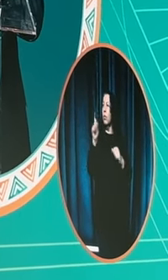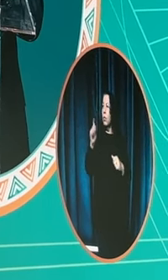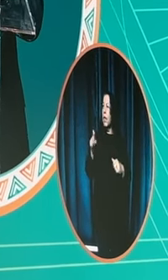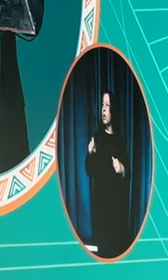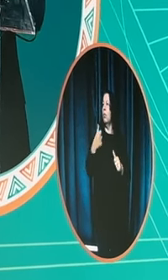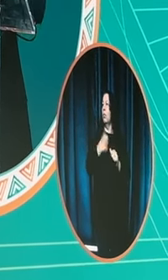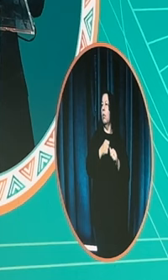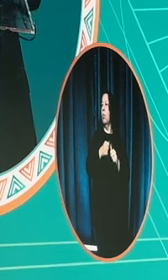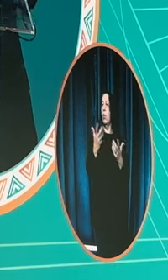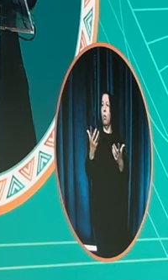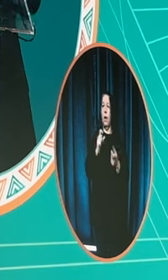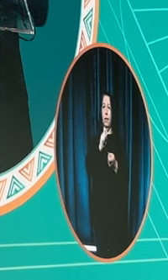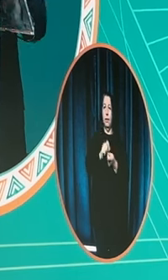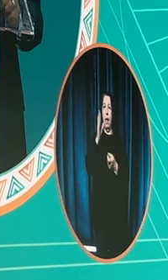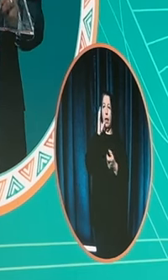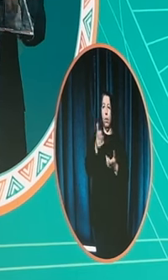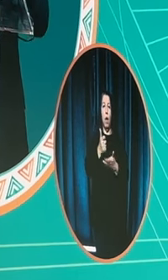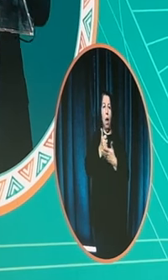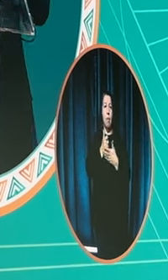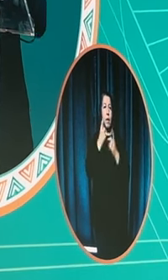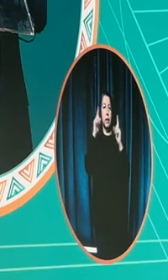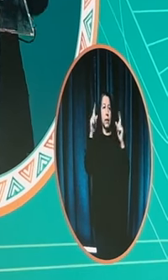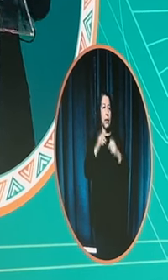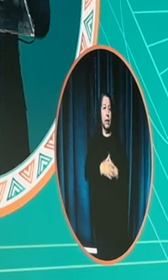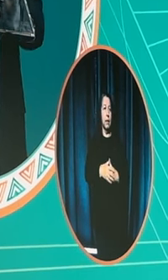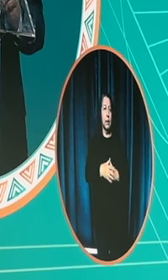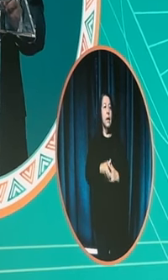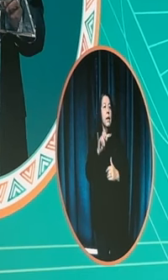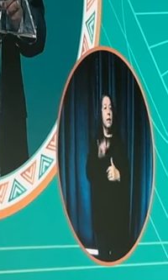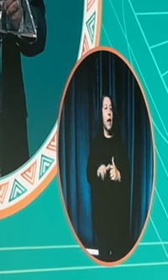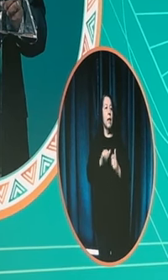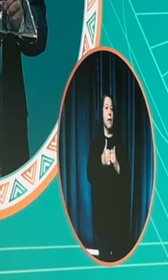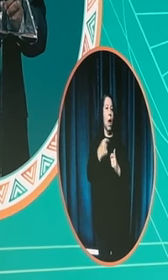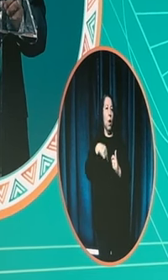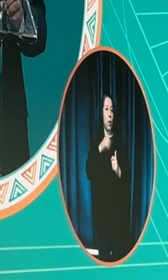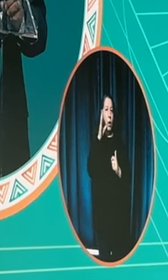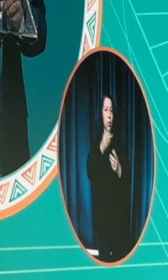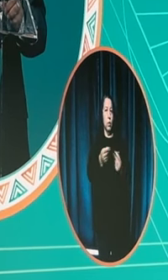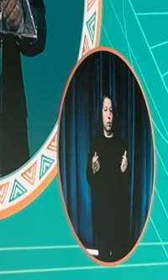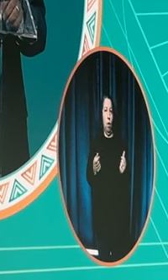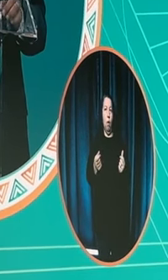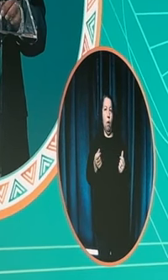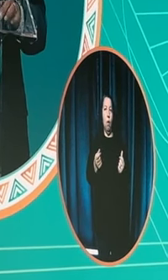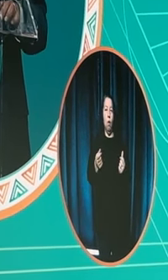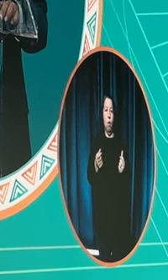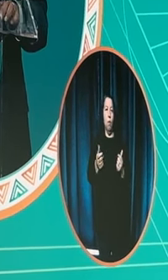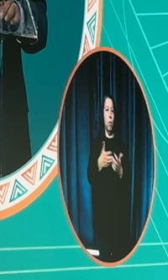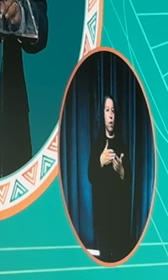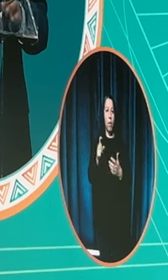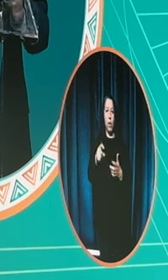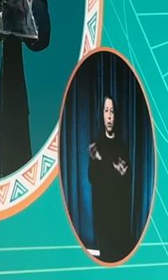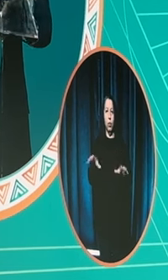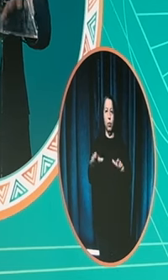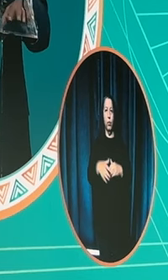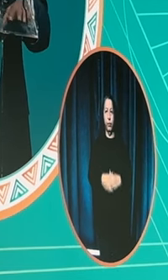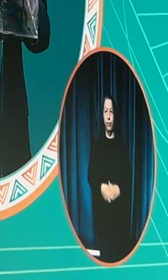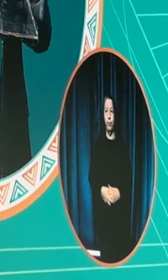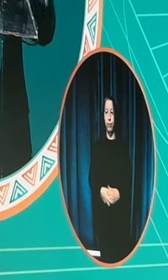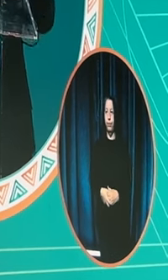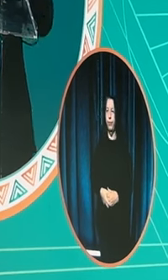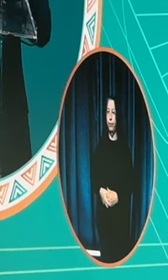is that will get us there, and that is how we will solve what needs to be done. So I am